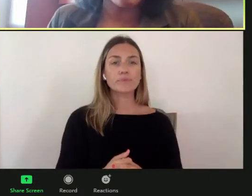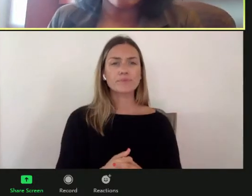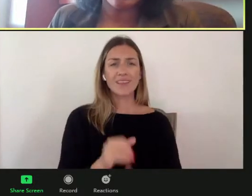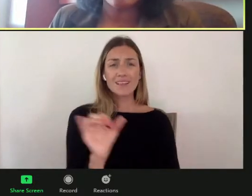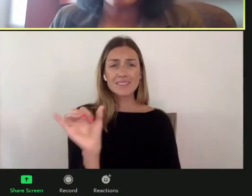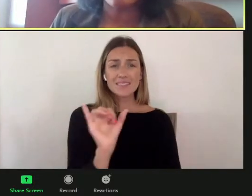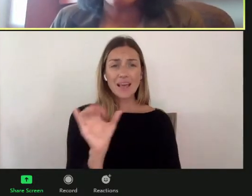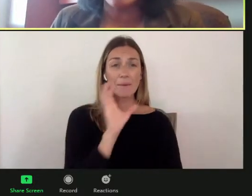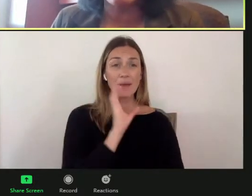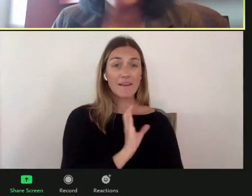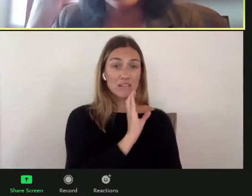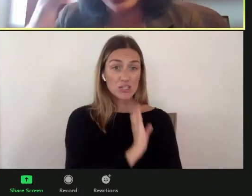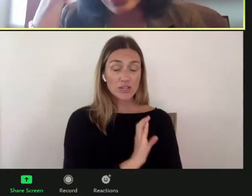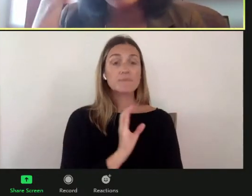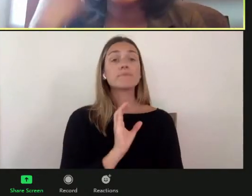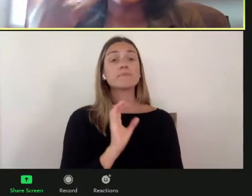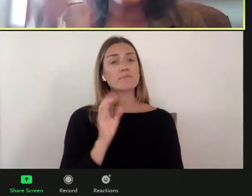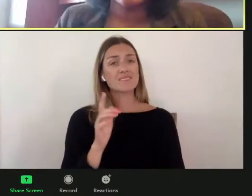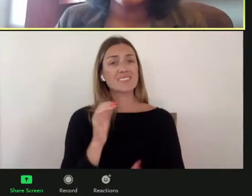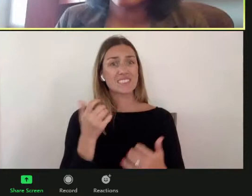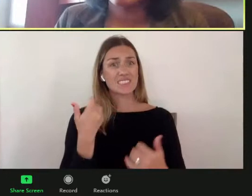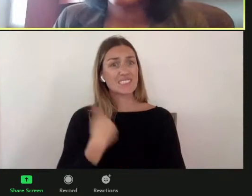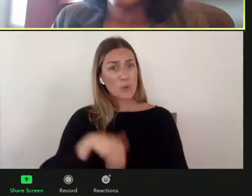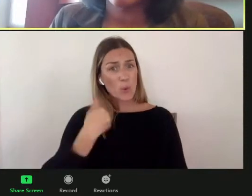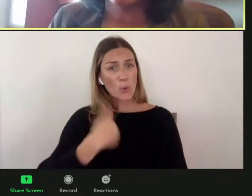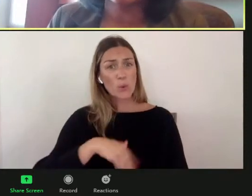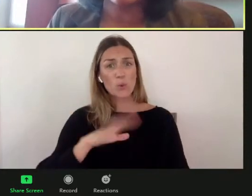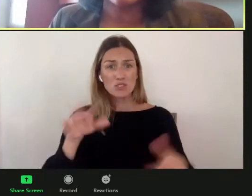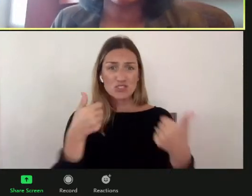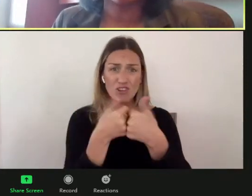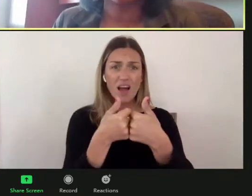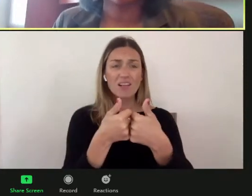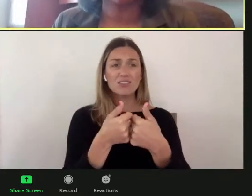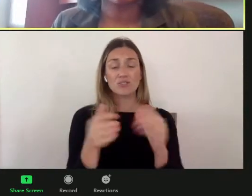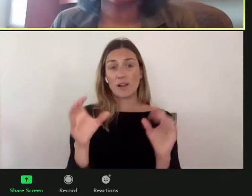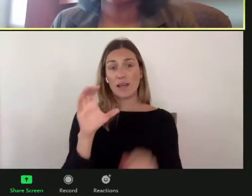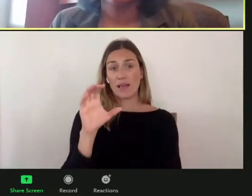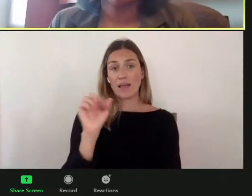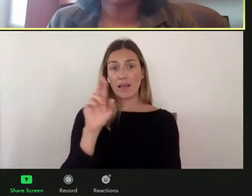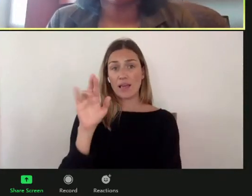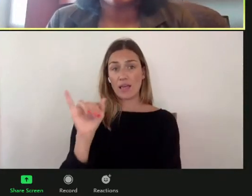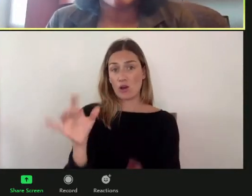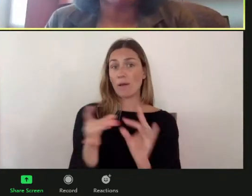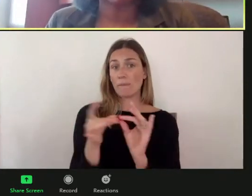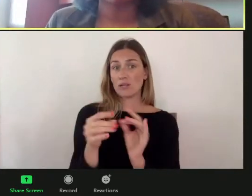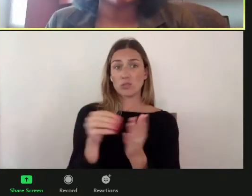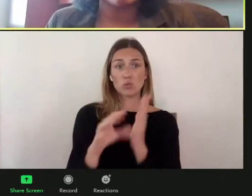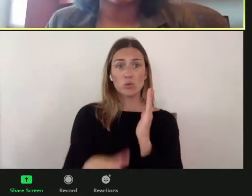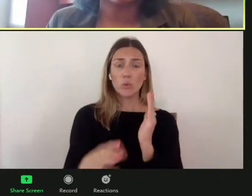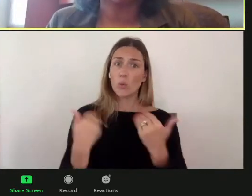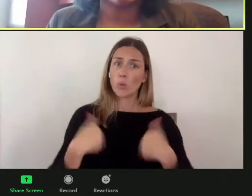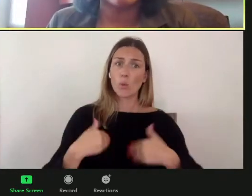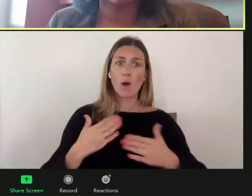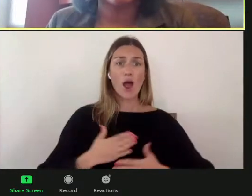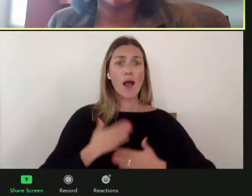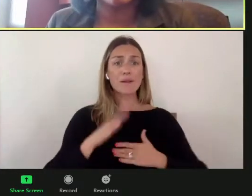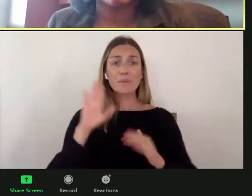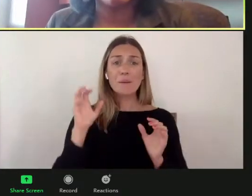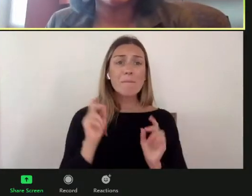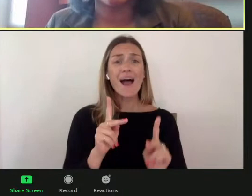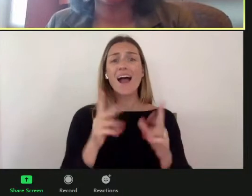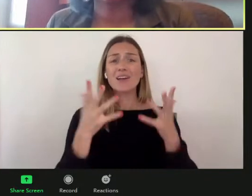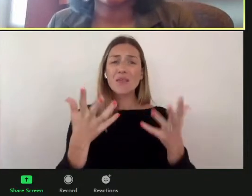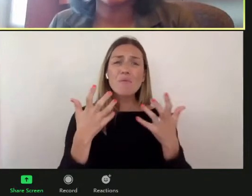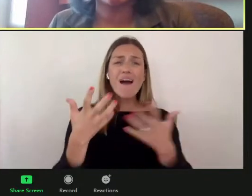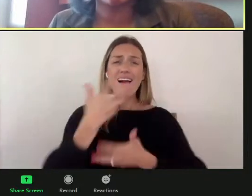our cafeterias. And it's challenging, like Carrie said, the students are just so happy to be back and they're glad to see one